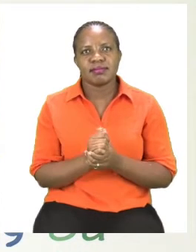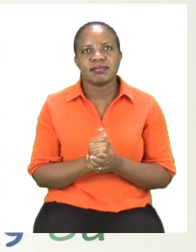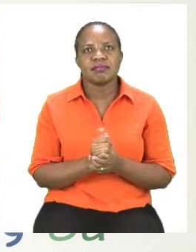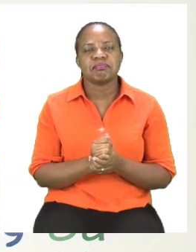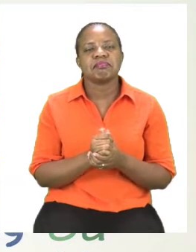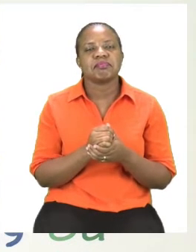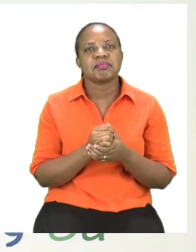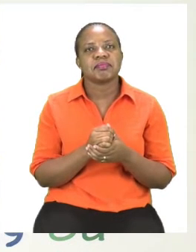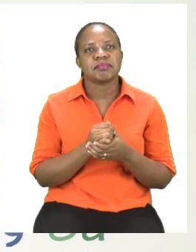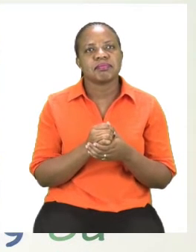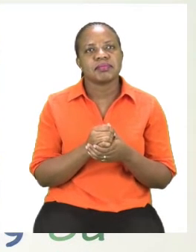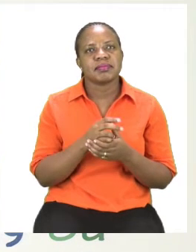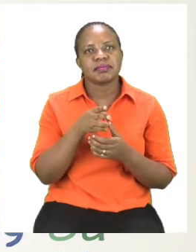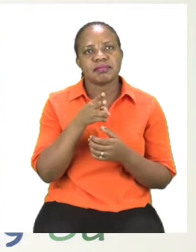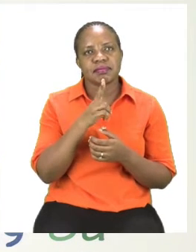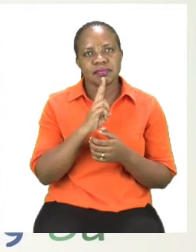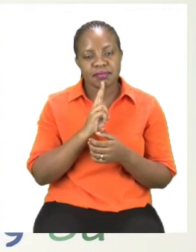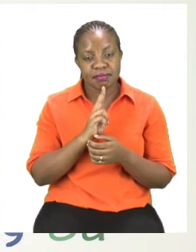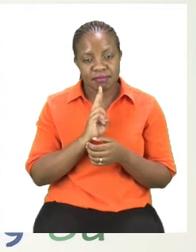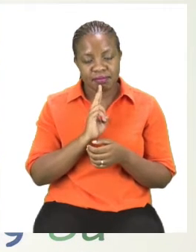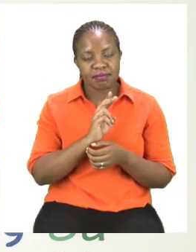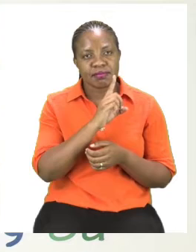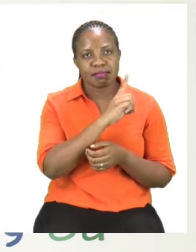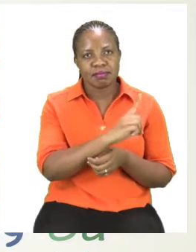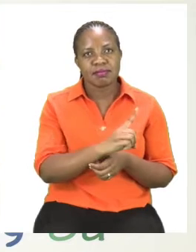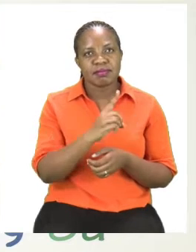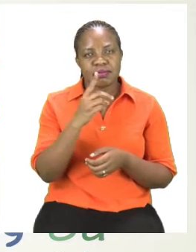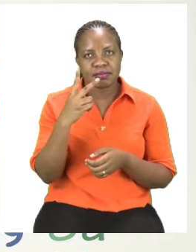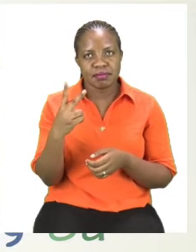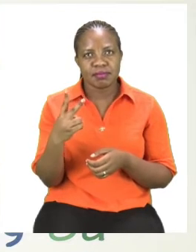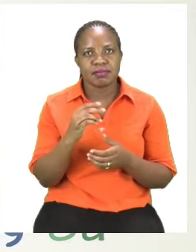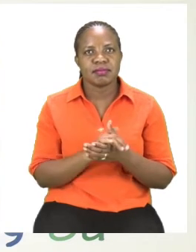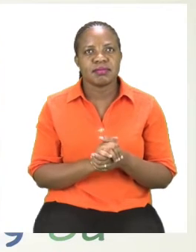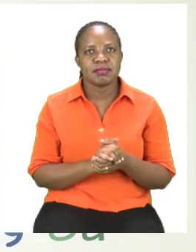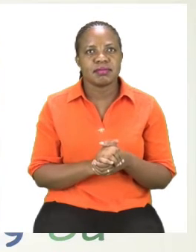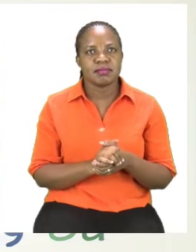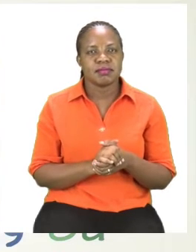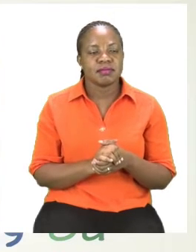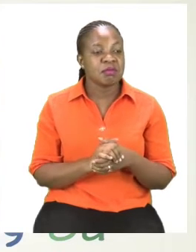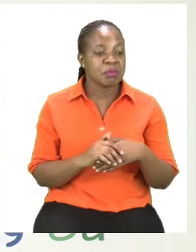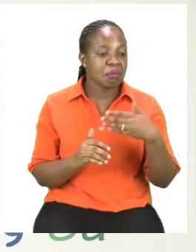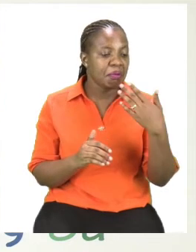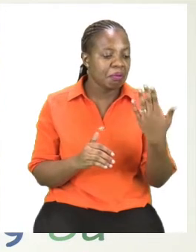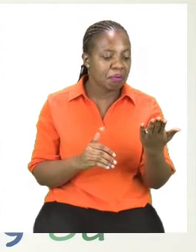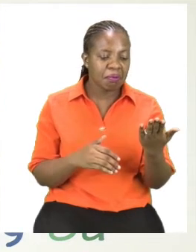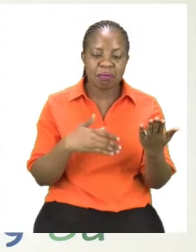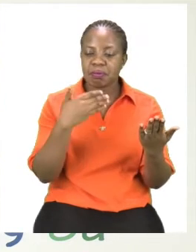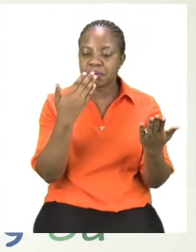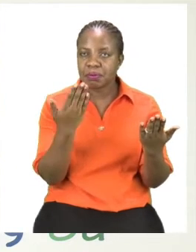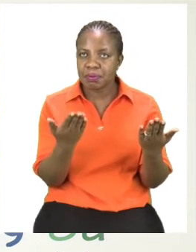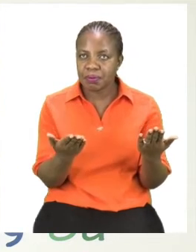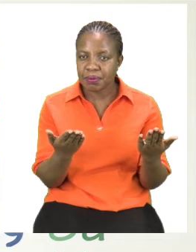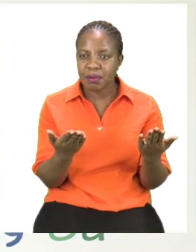12. Now, if you get a different answer from the first twin to the second twin, that means there was